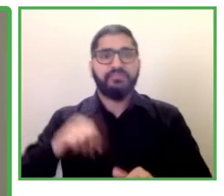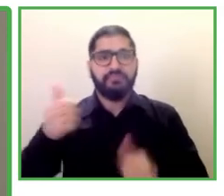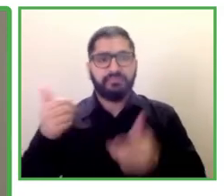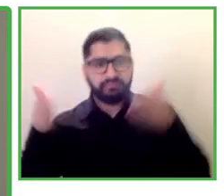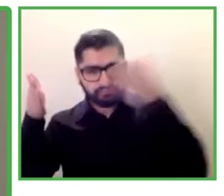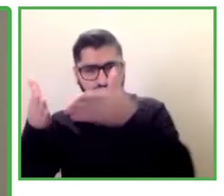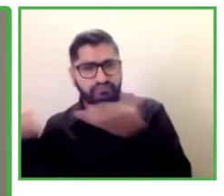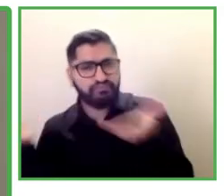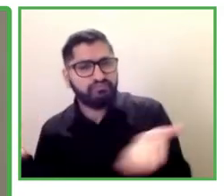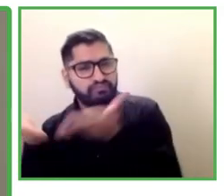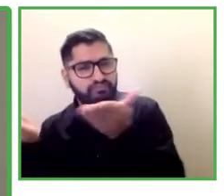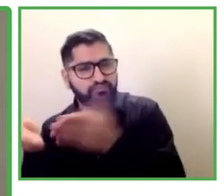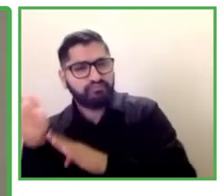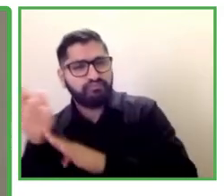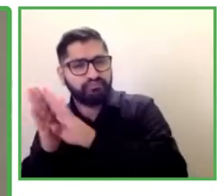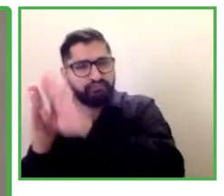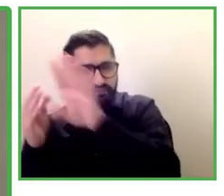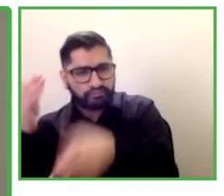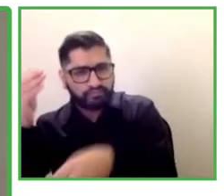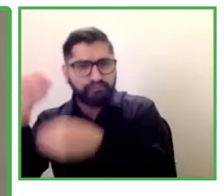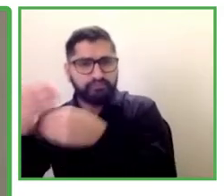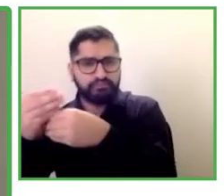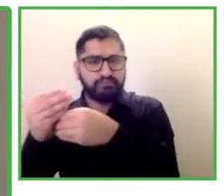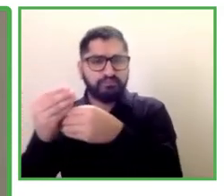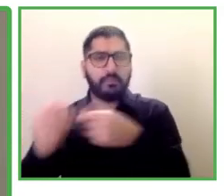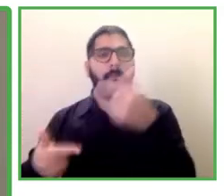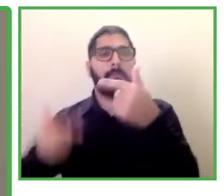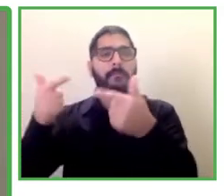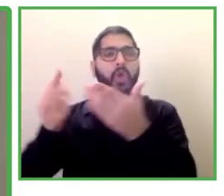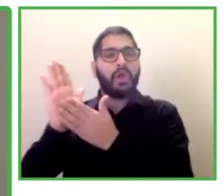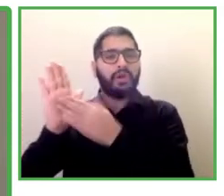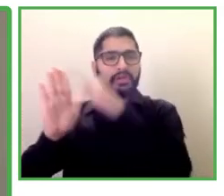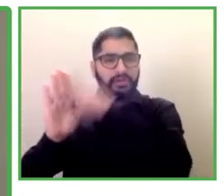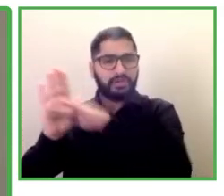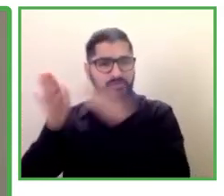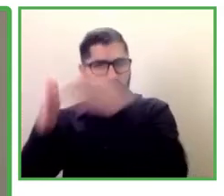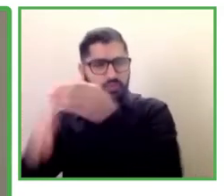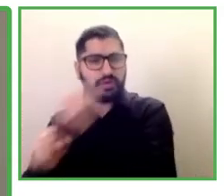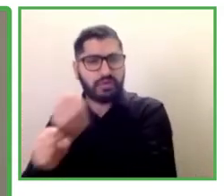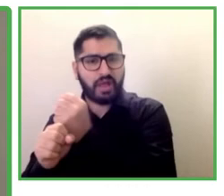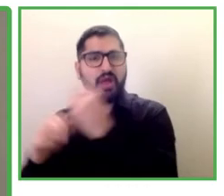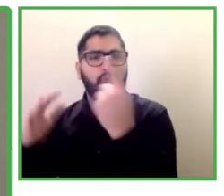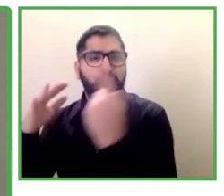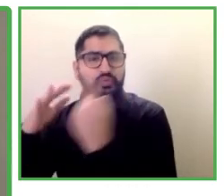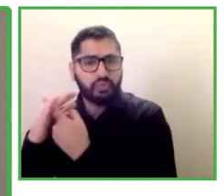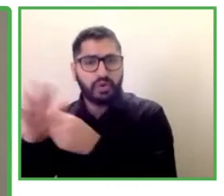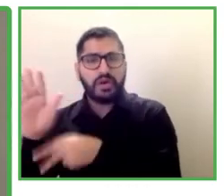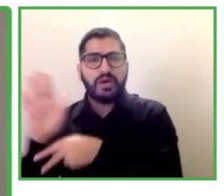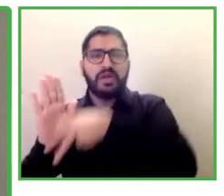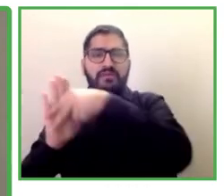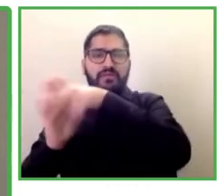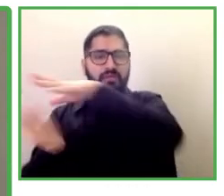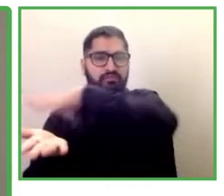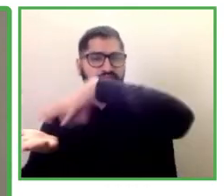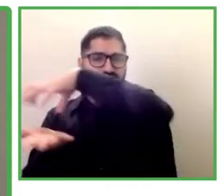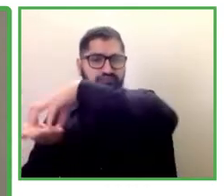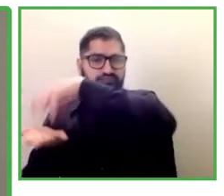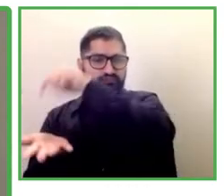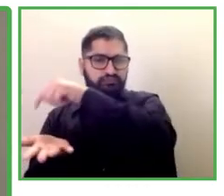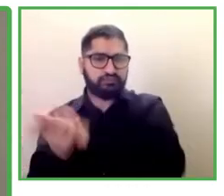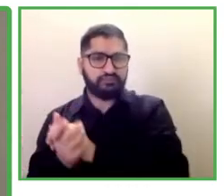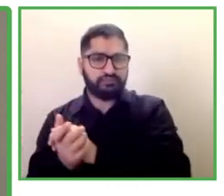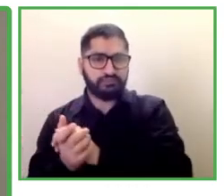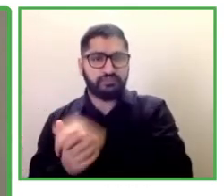letters SEED regarding advising people with disabilities